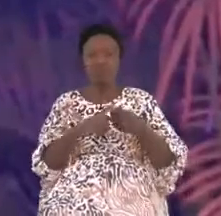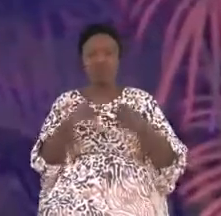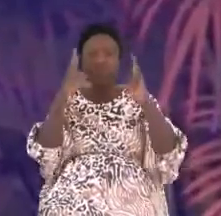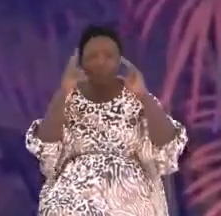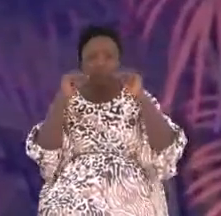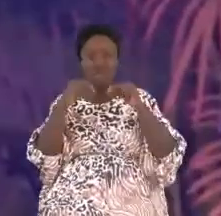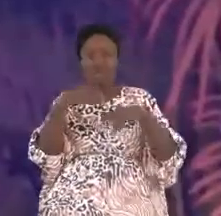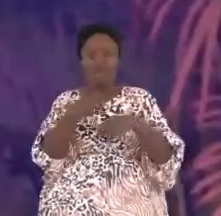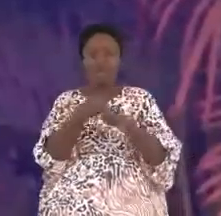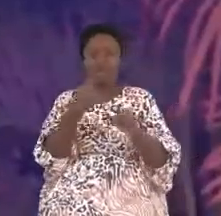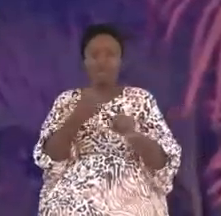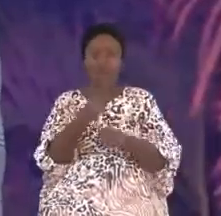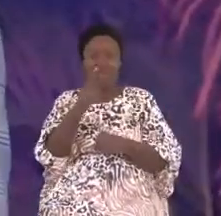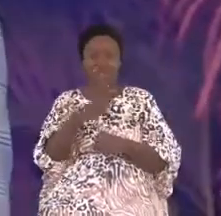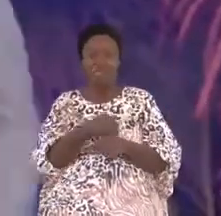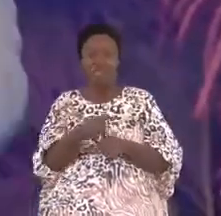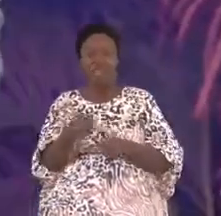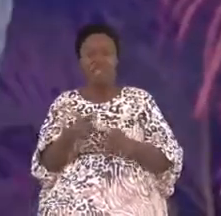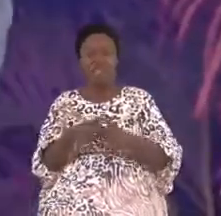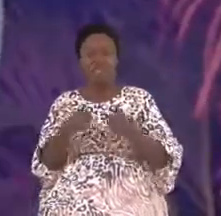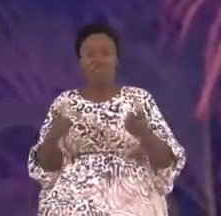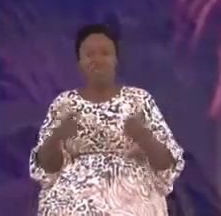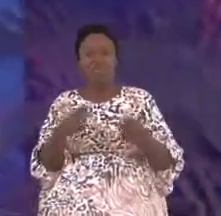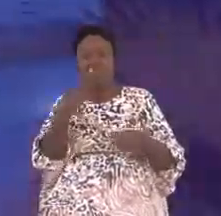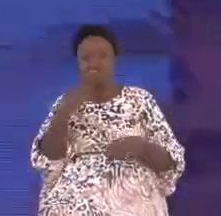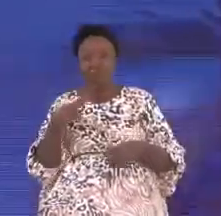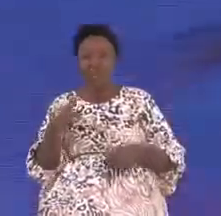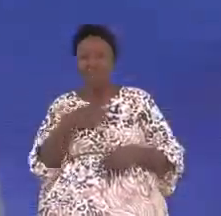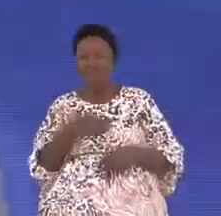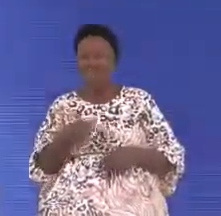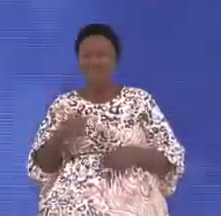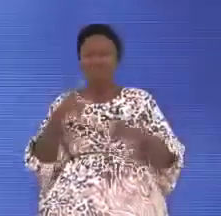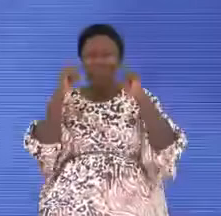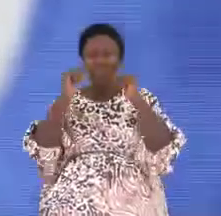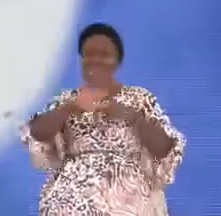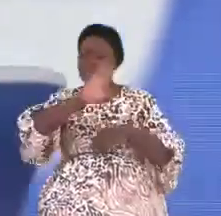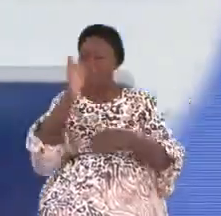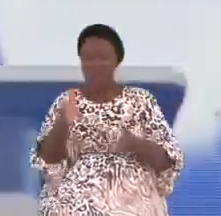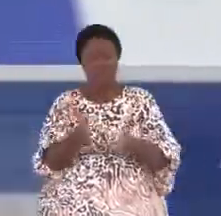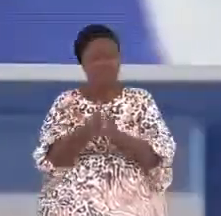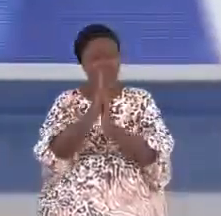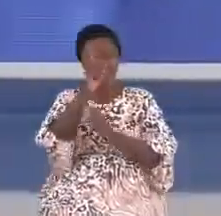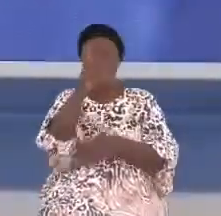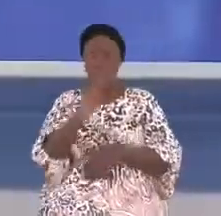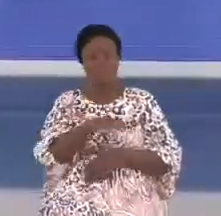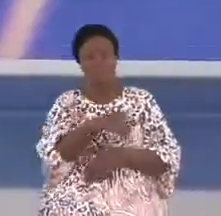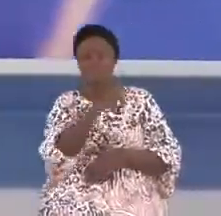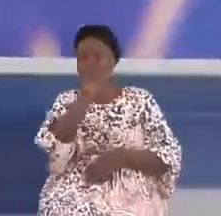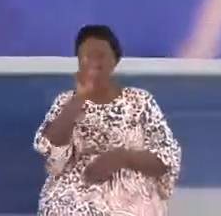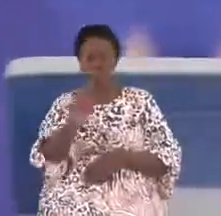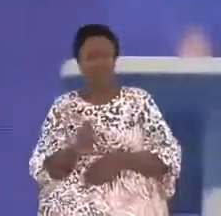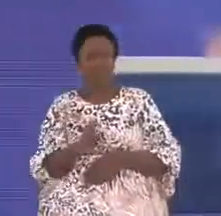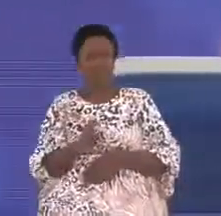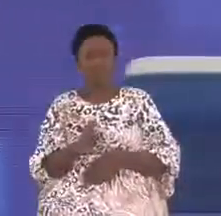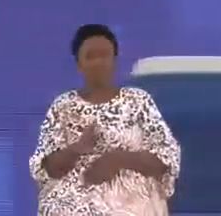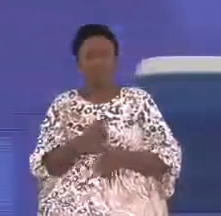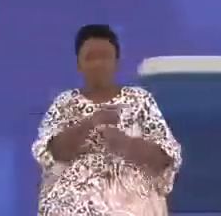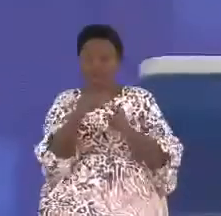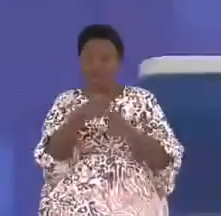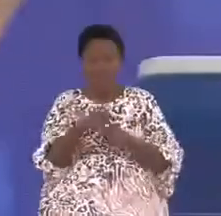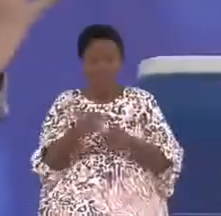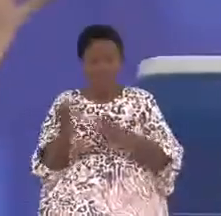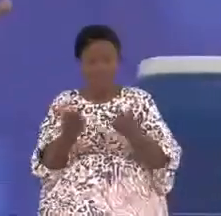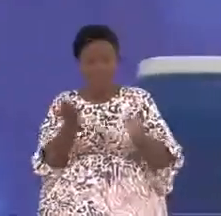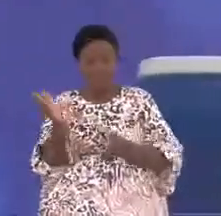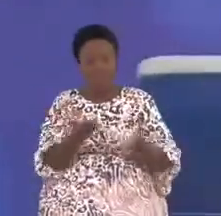a very savage and moses never questioned god when you said stretch your road you